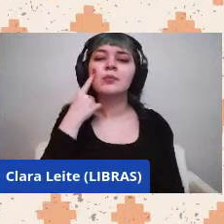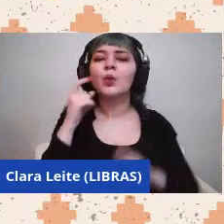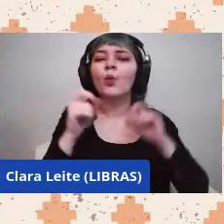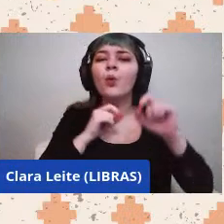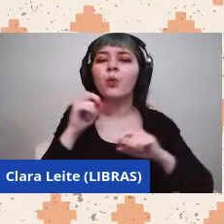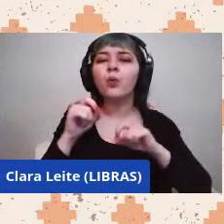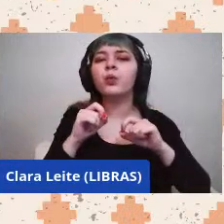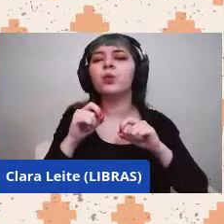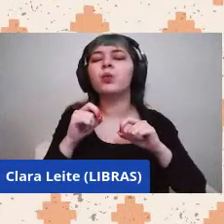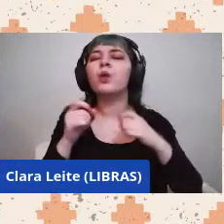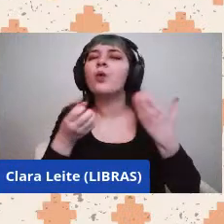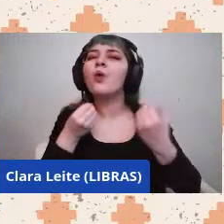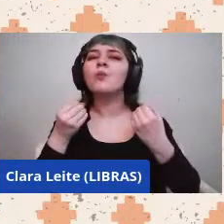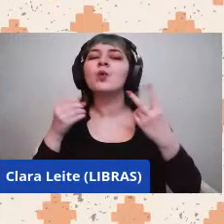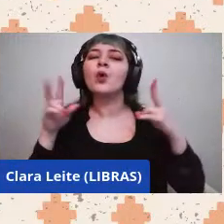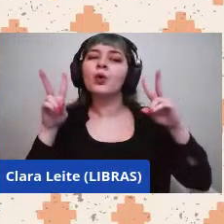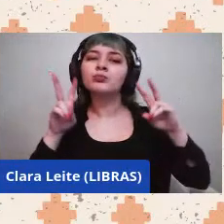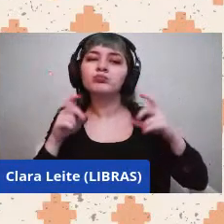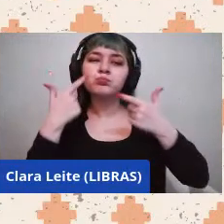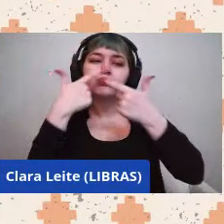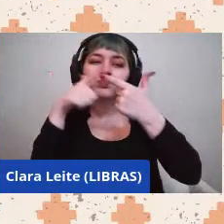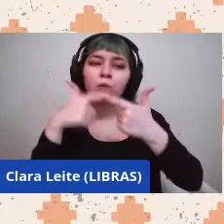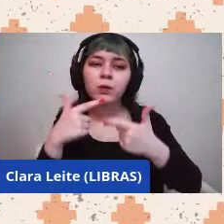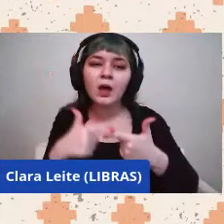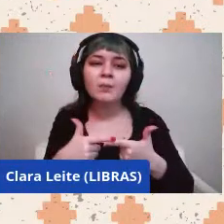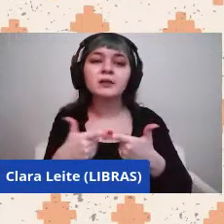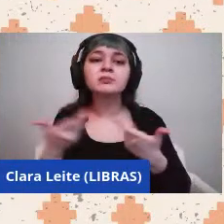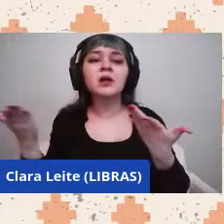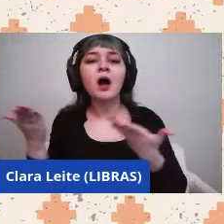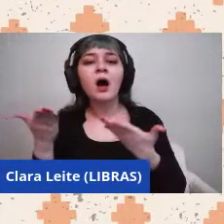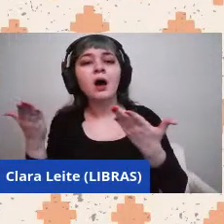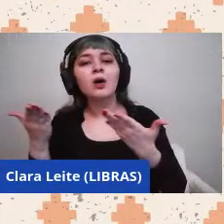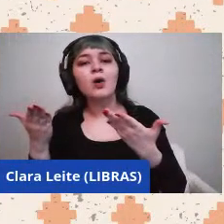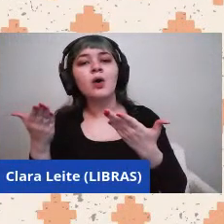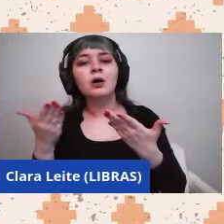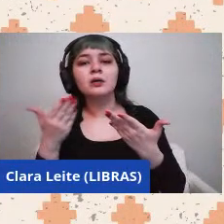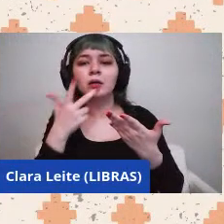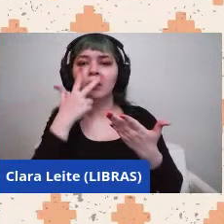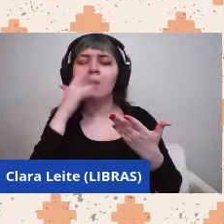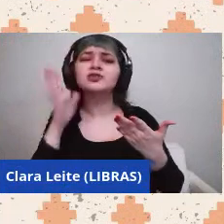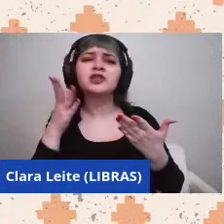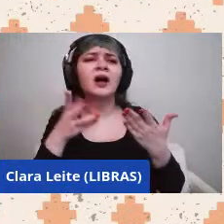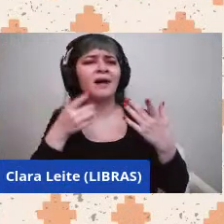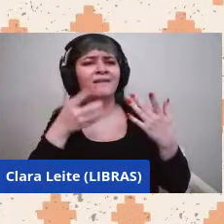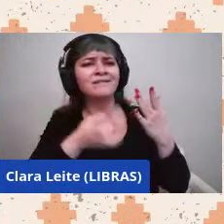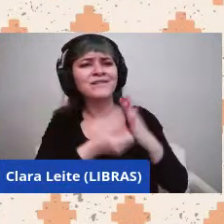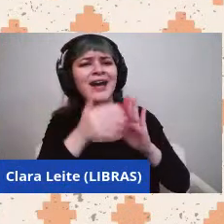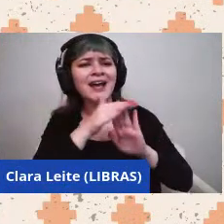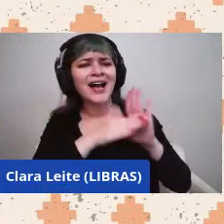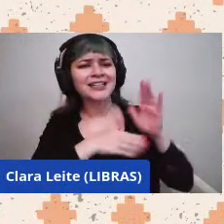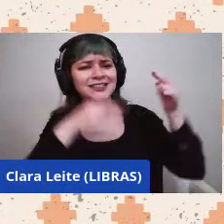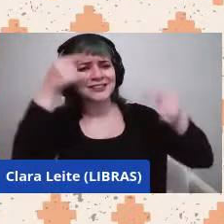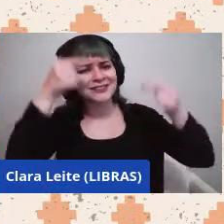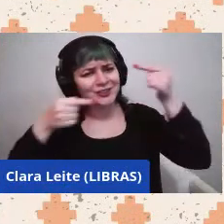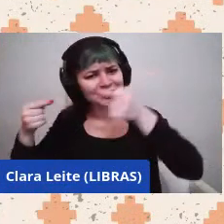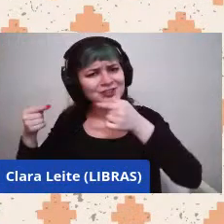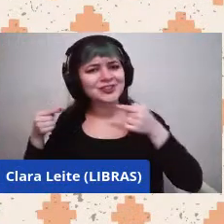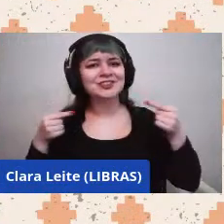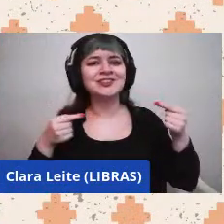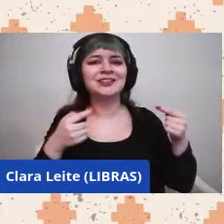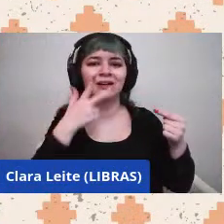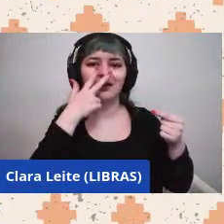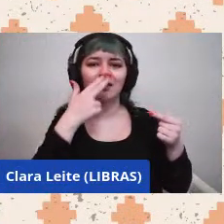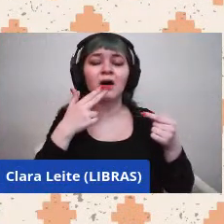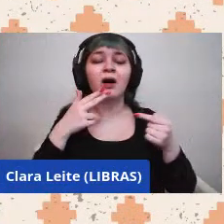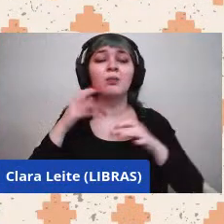extent those issues have now become sort of mainstream on the ethical agenda. So we talked about research design